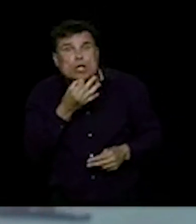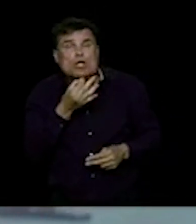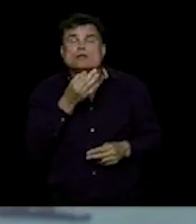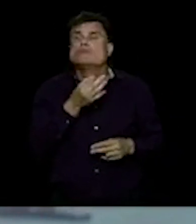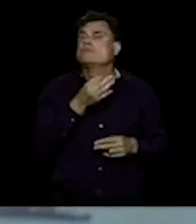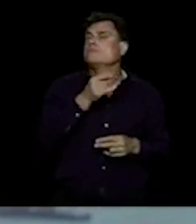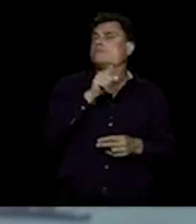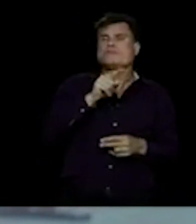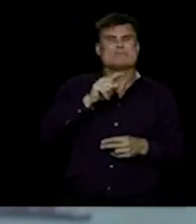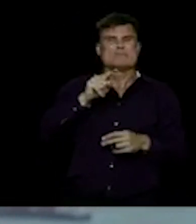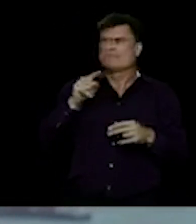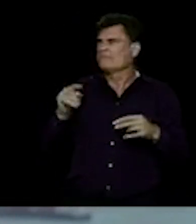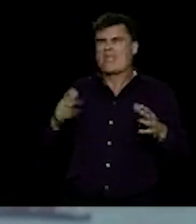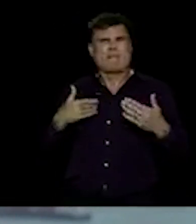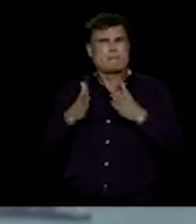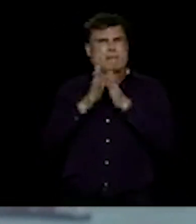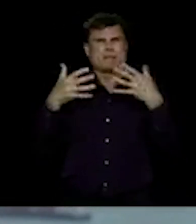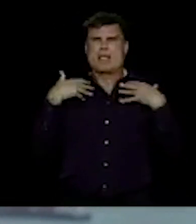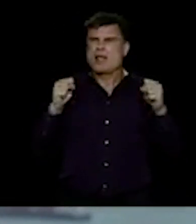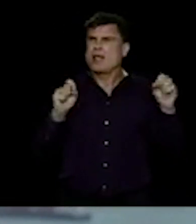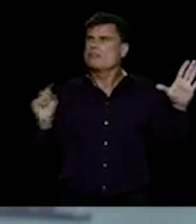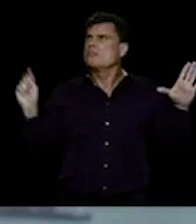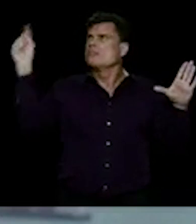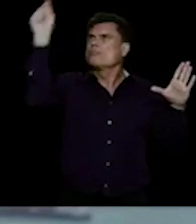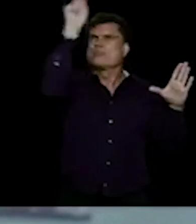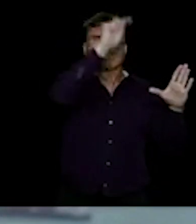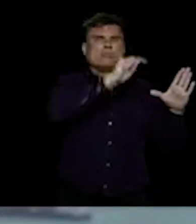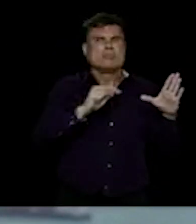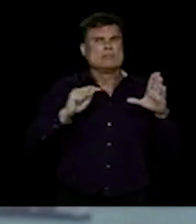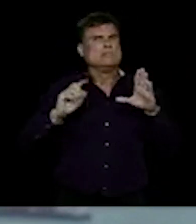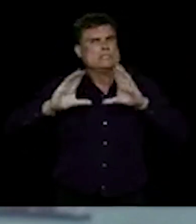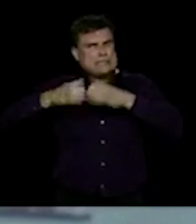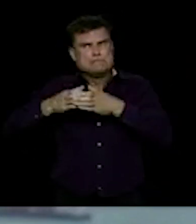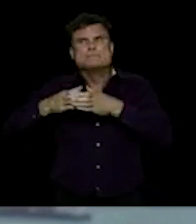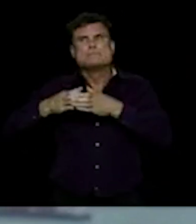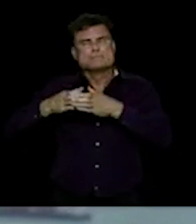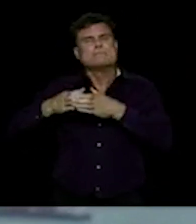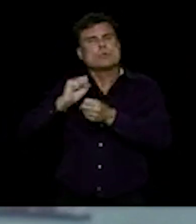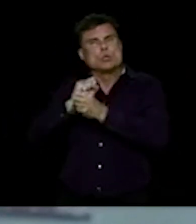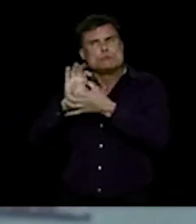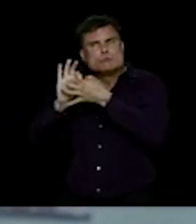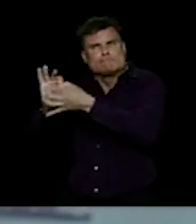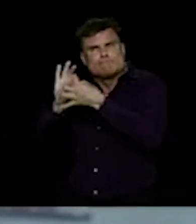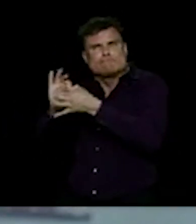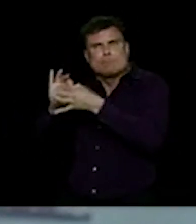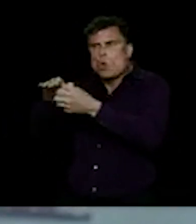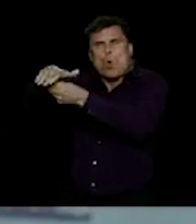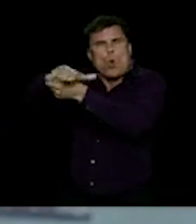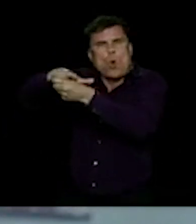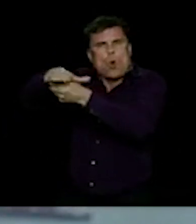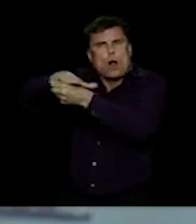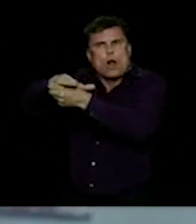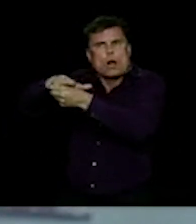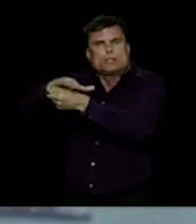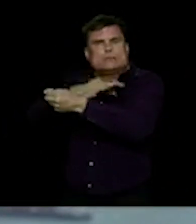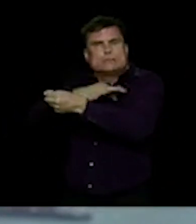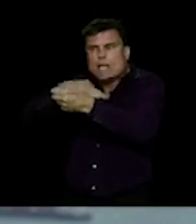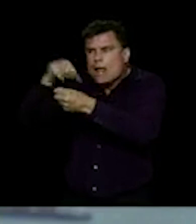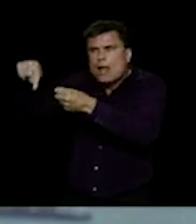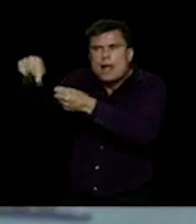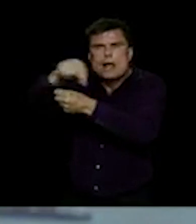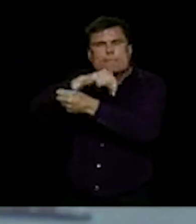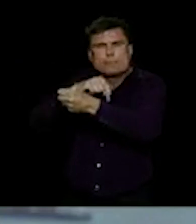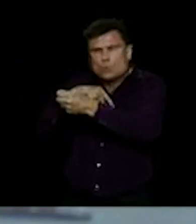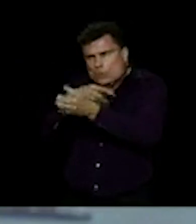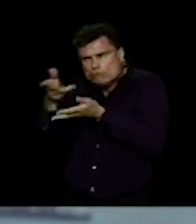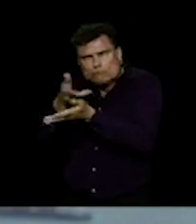well. And it really was a wake-up call because of what we had seen during the July 1st long weekend, where people